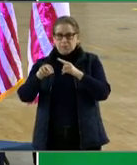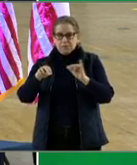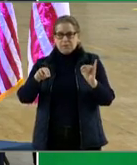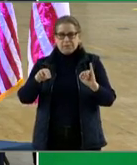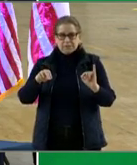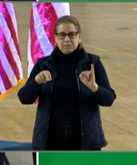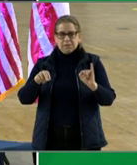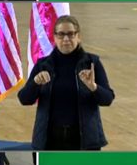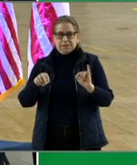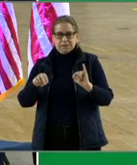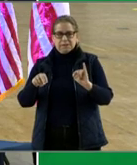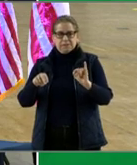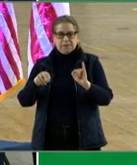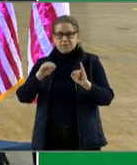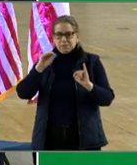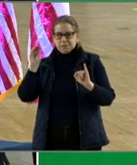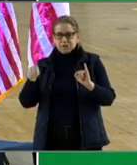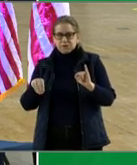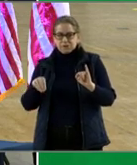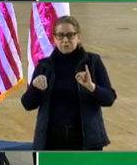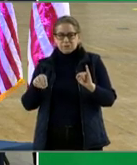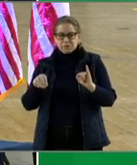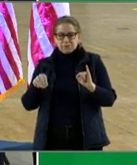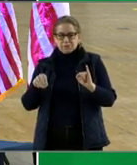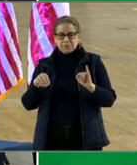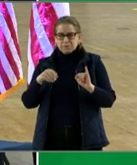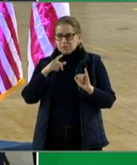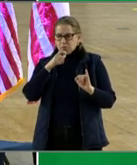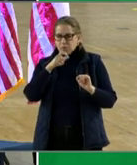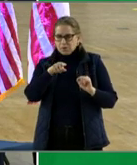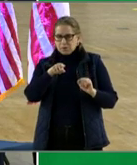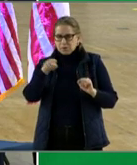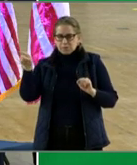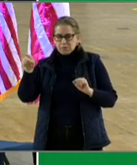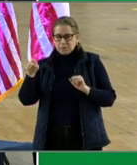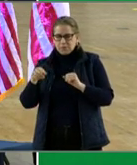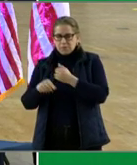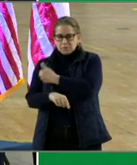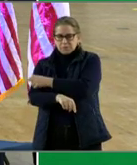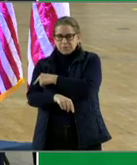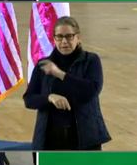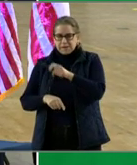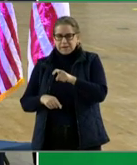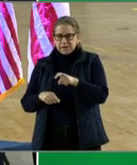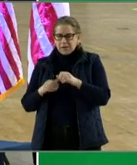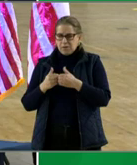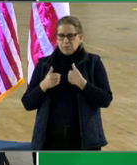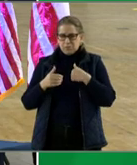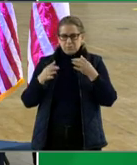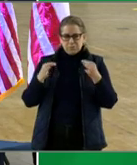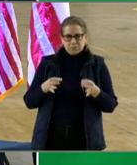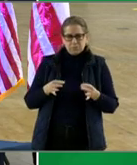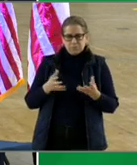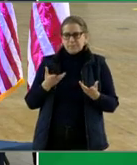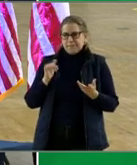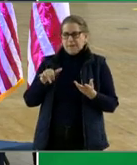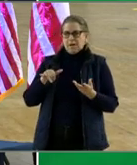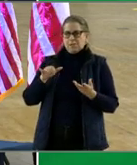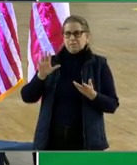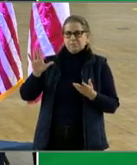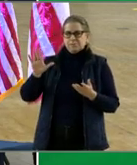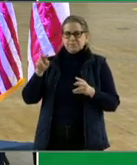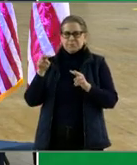the percentage that need hospitalization, and how are we going to handle that. So again, I appreciate your addressing that. Let me turn to